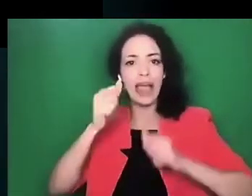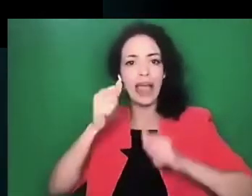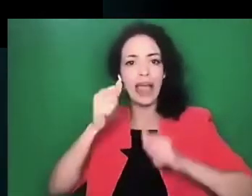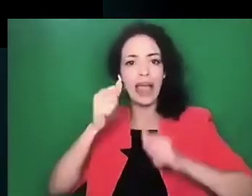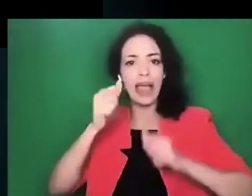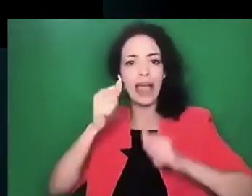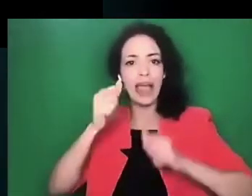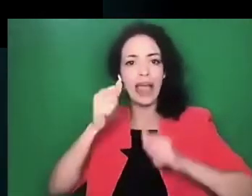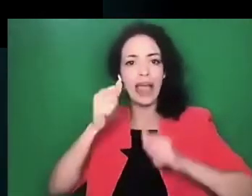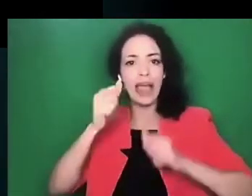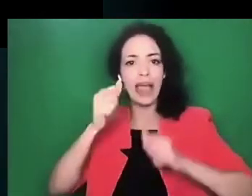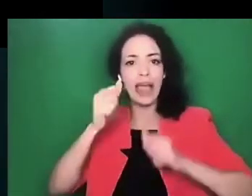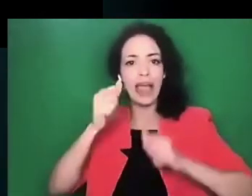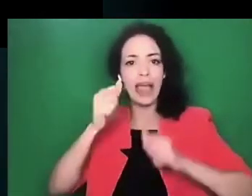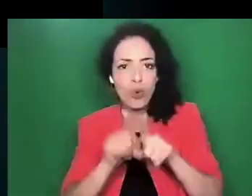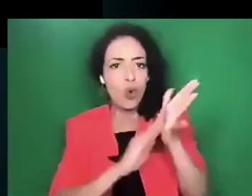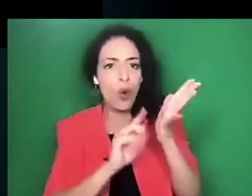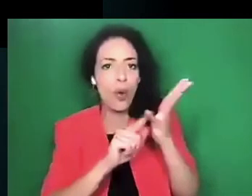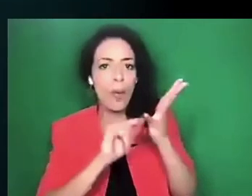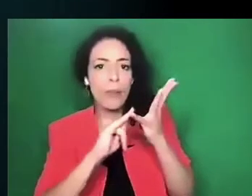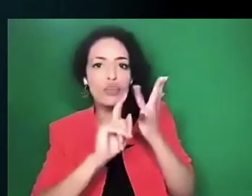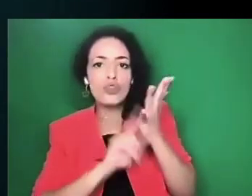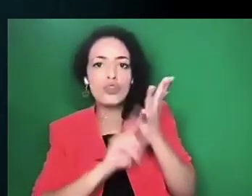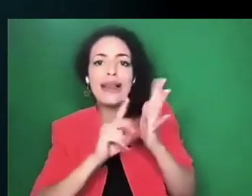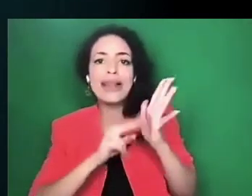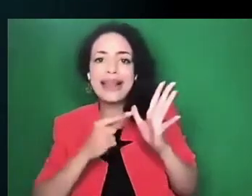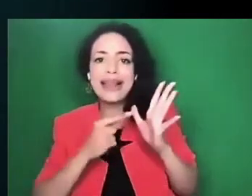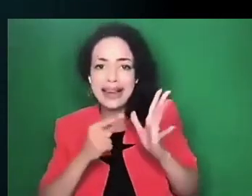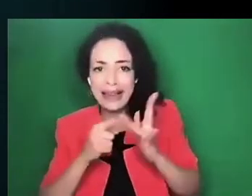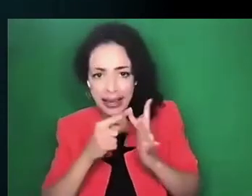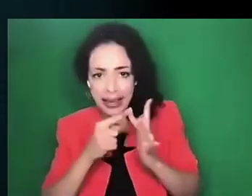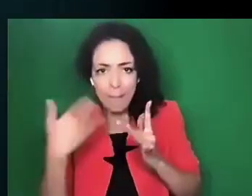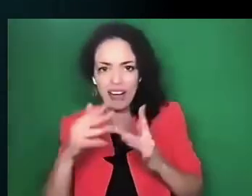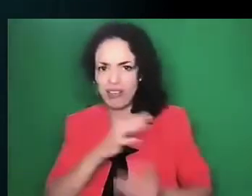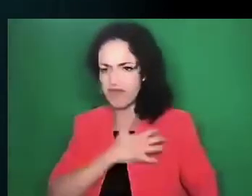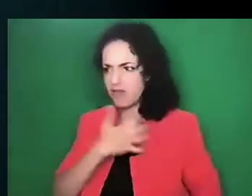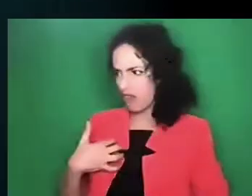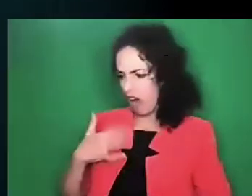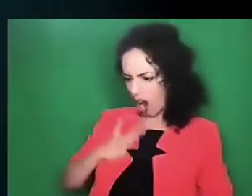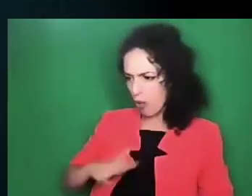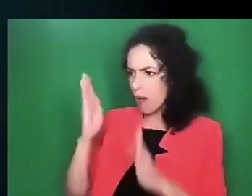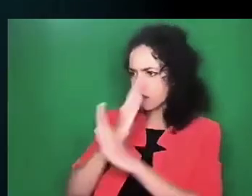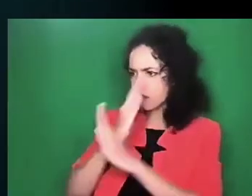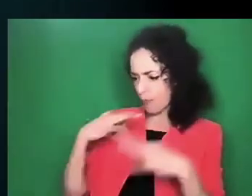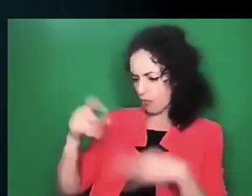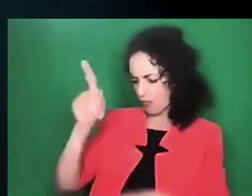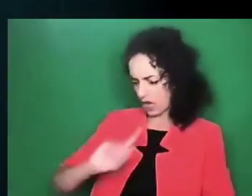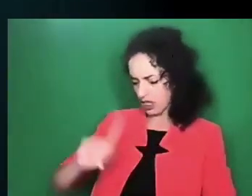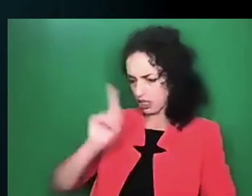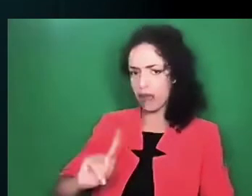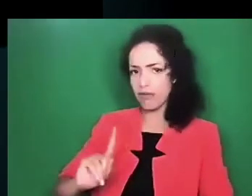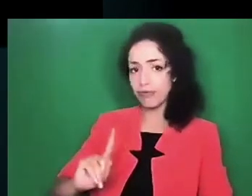asks for a private performance as well. The dancer's friend, whose name was Hans Epler,